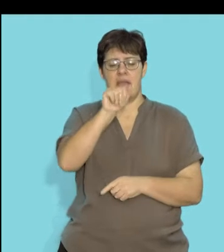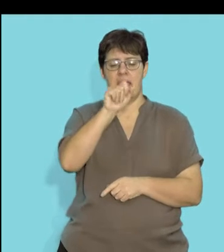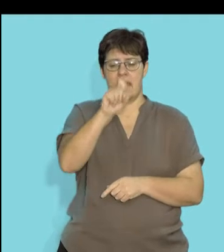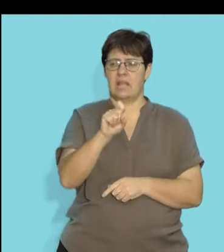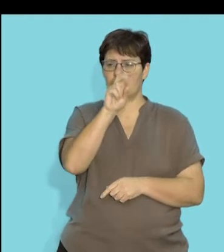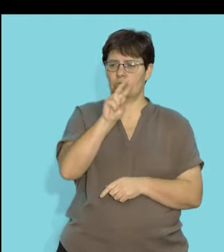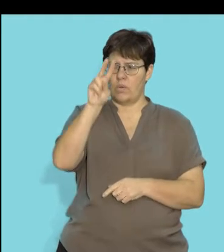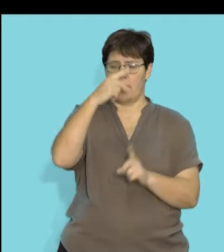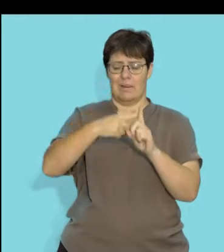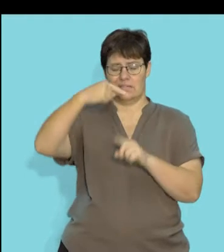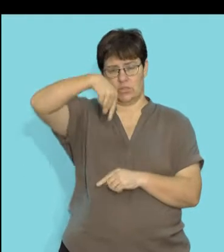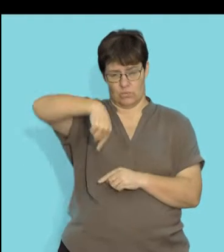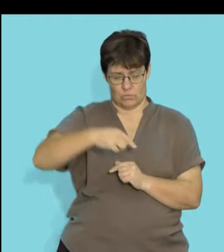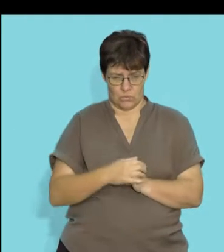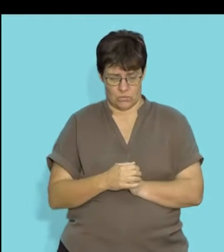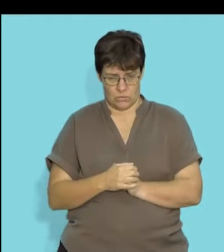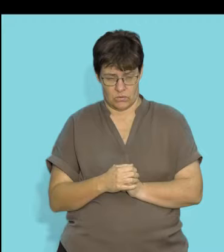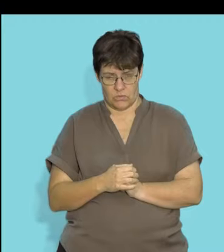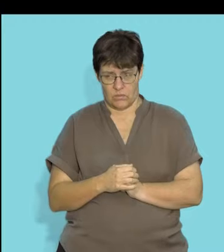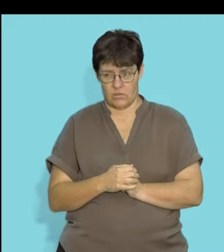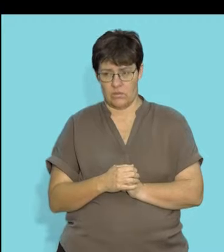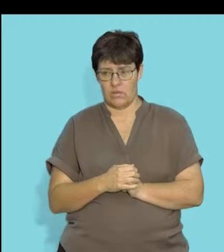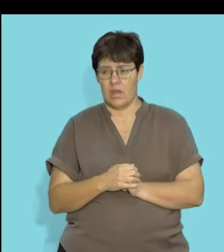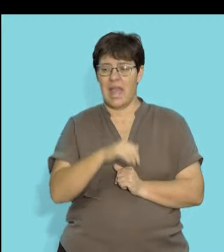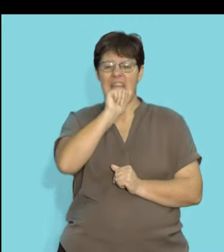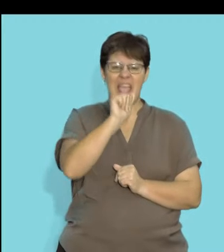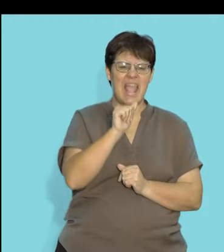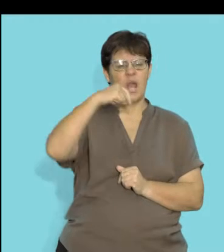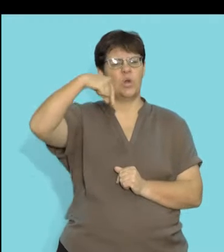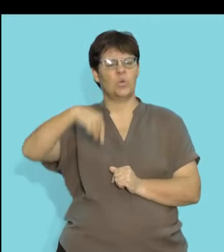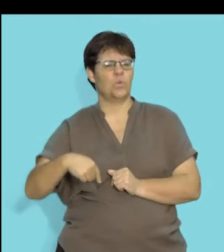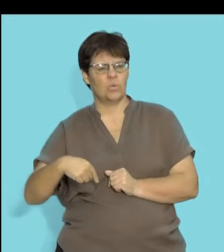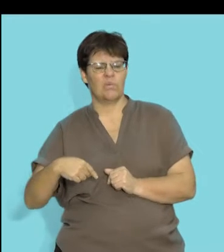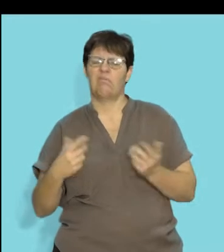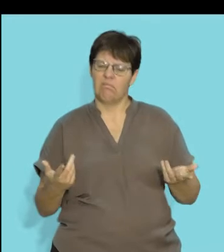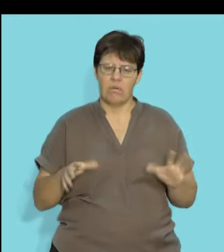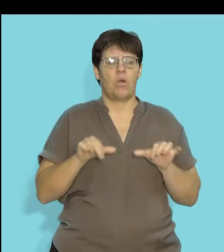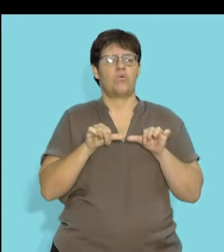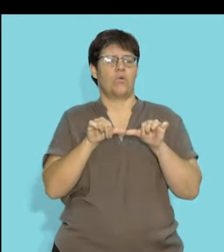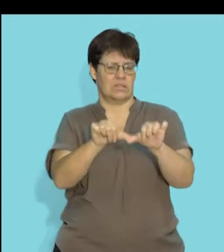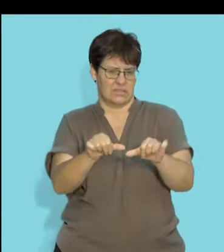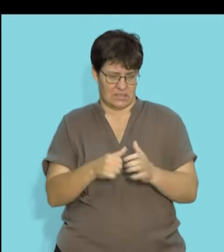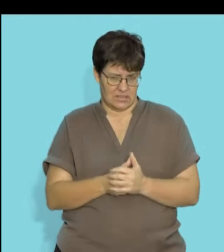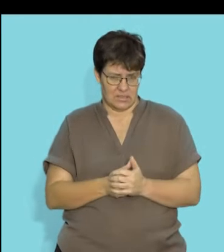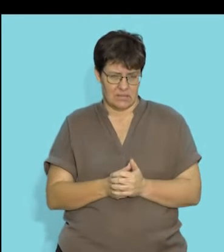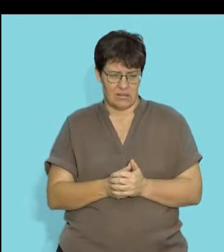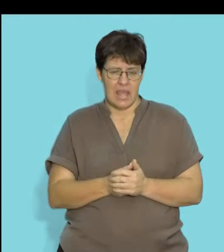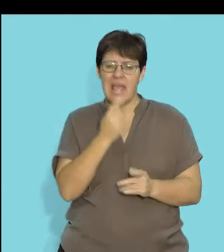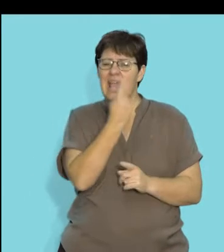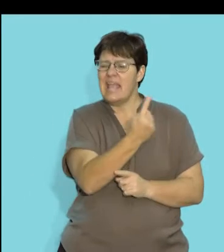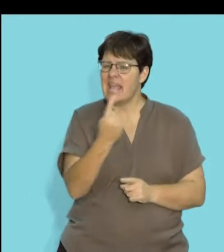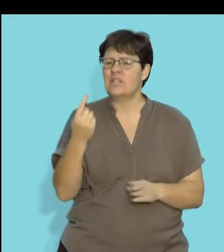to ax squared plus q. Now, so the a and the q are normally constants. Remember,